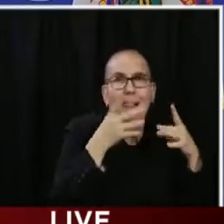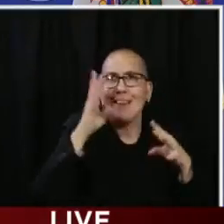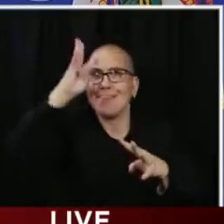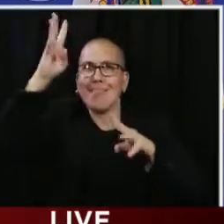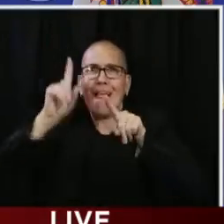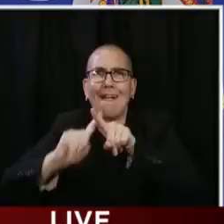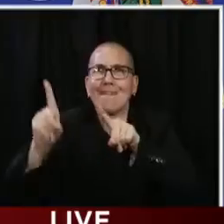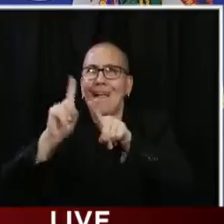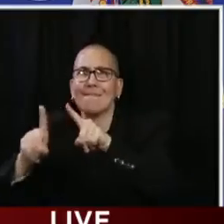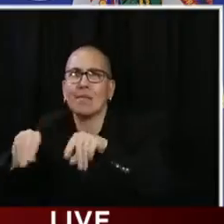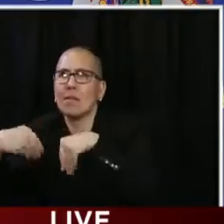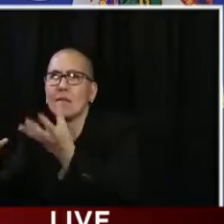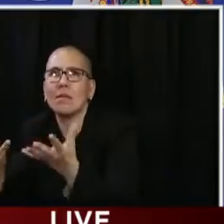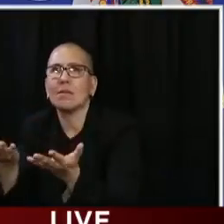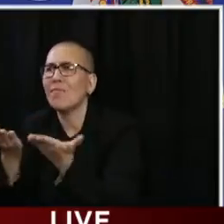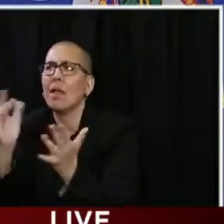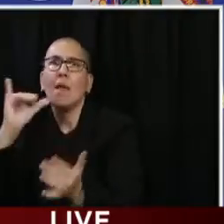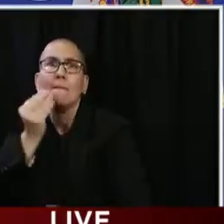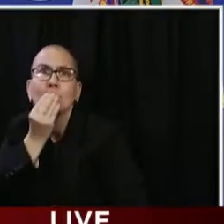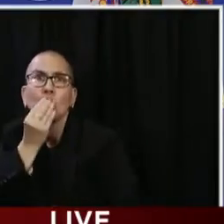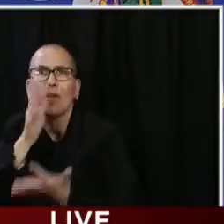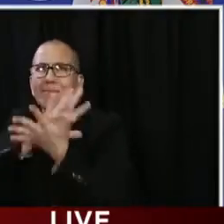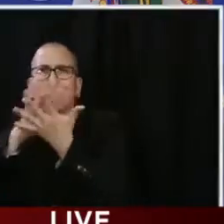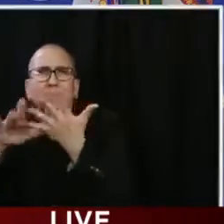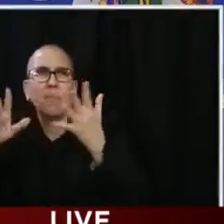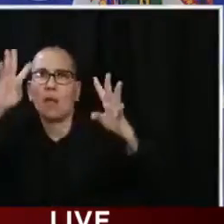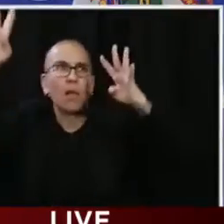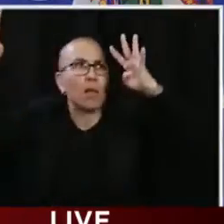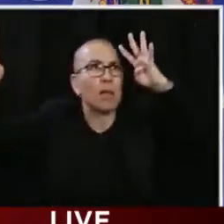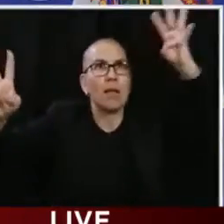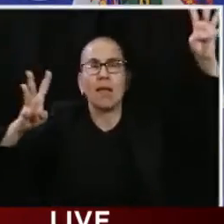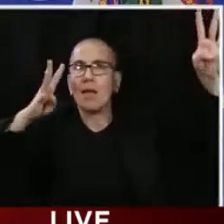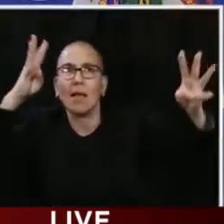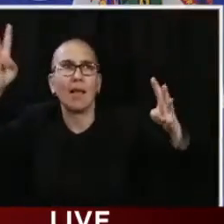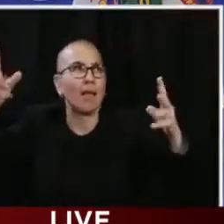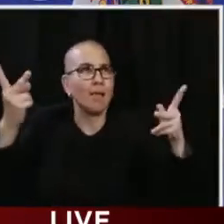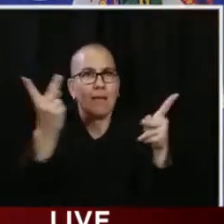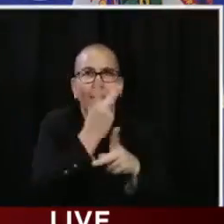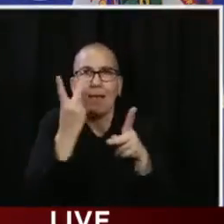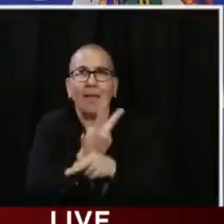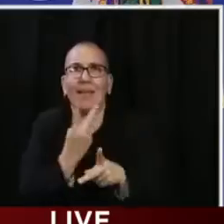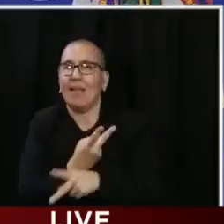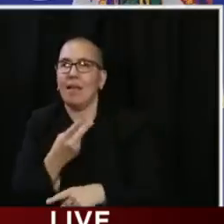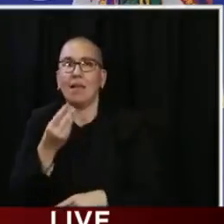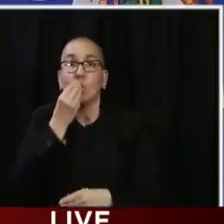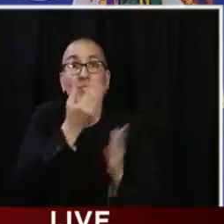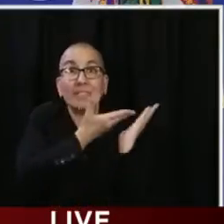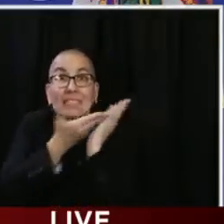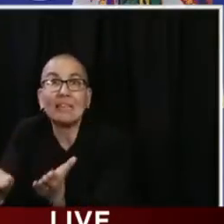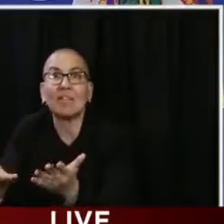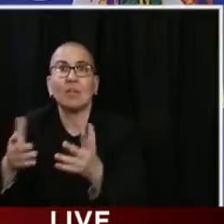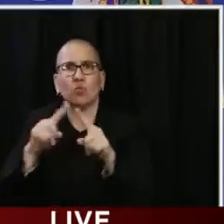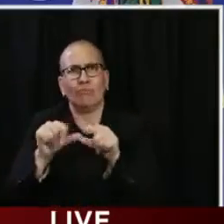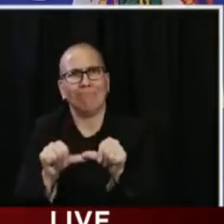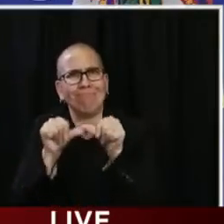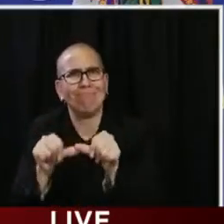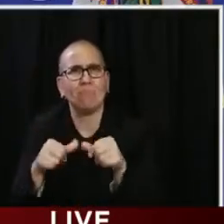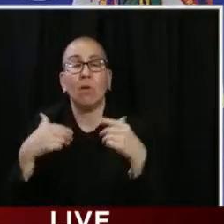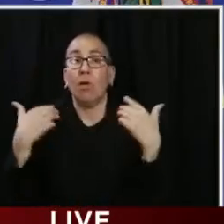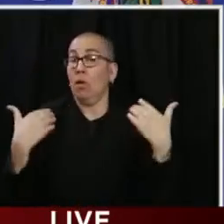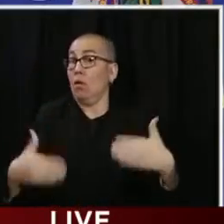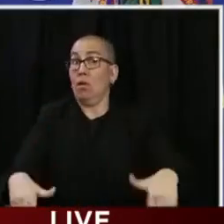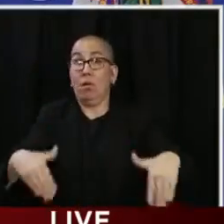of social distancing and curbside delivery and pickup and what have you. So, you know, I think it's that kind of innovation and creativity that we have seen in our business community that's going to